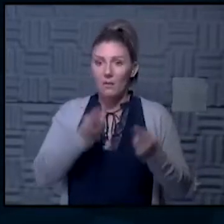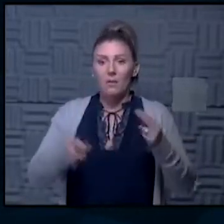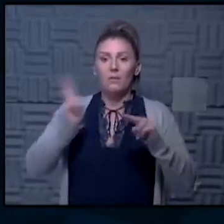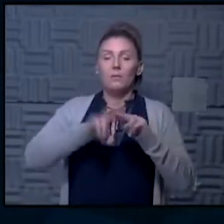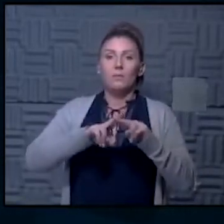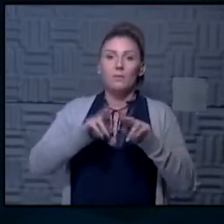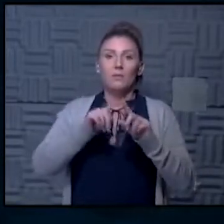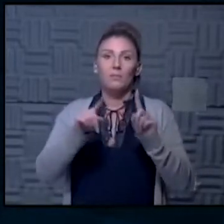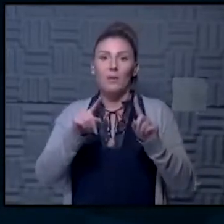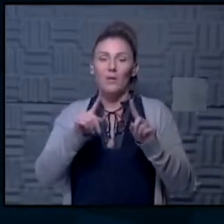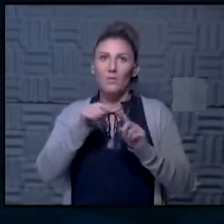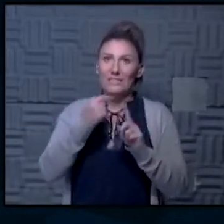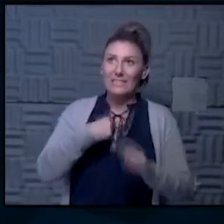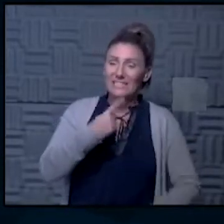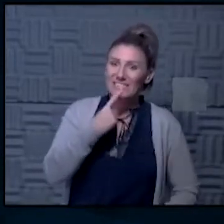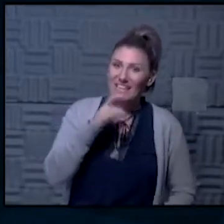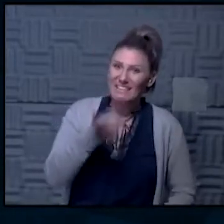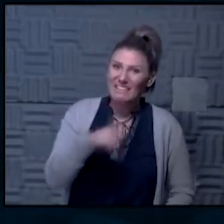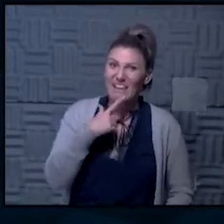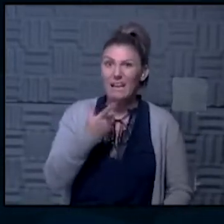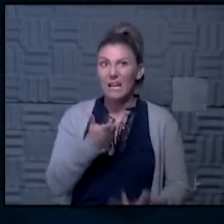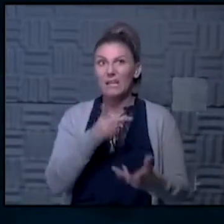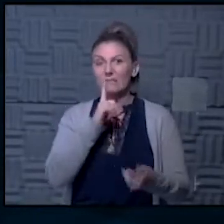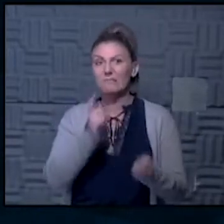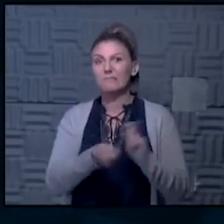every time I seem to say that, I jinx it. But